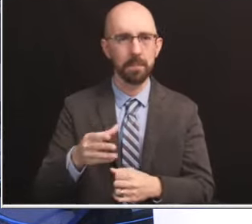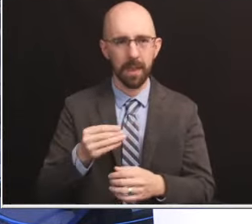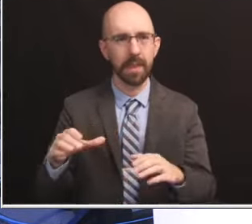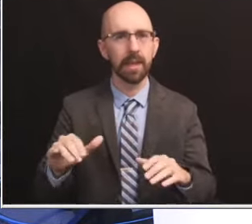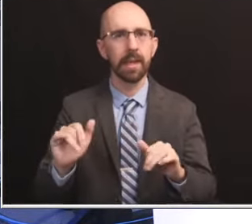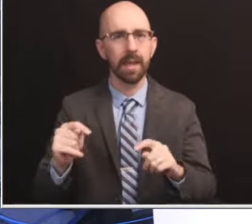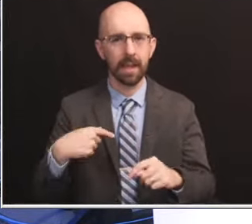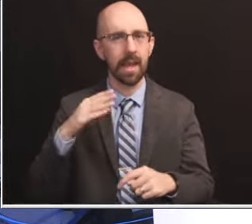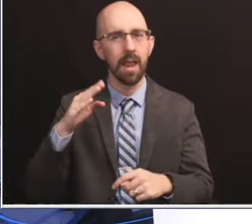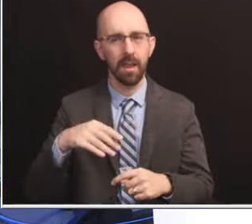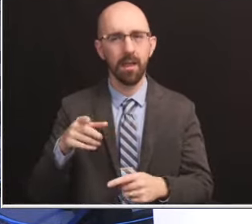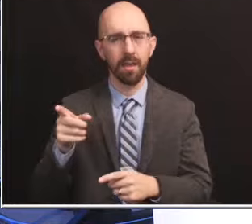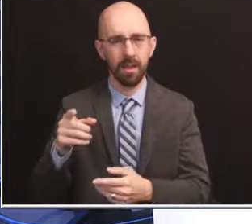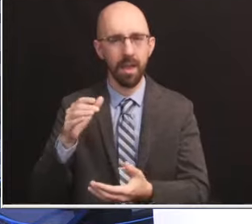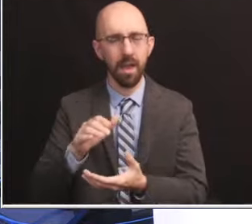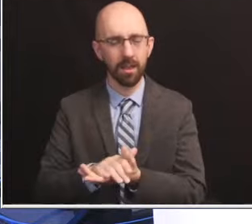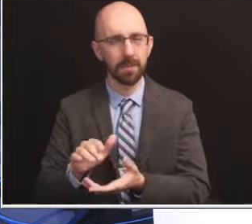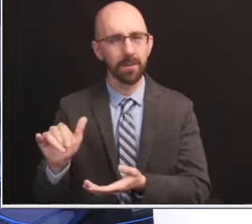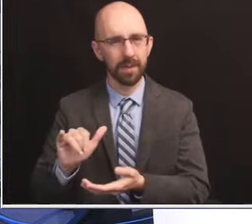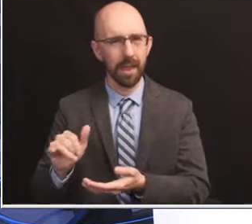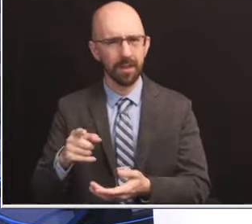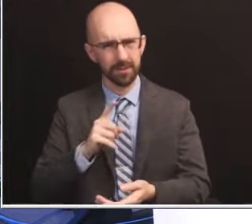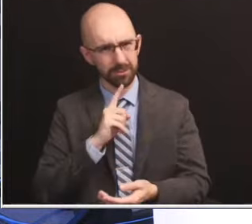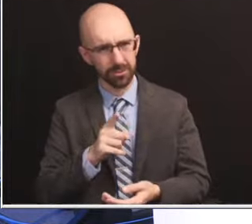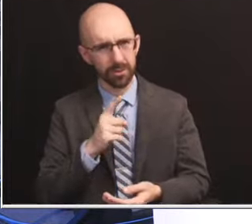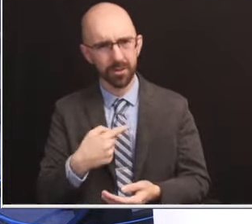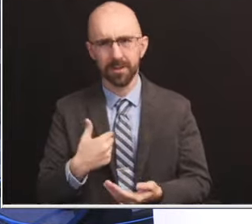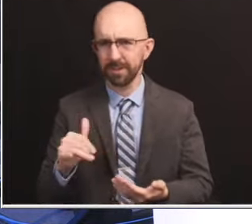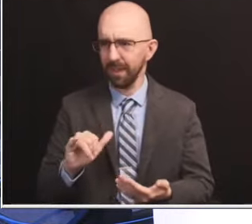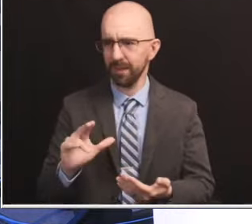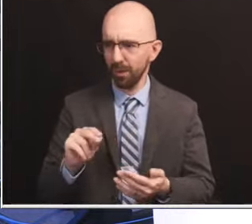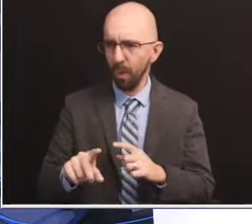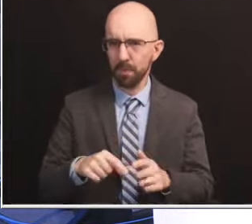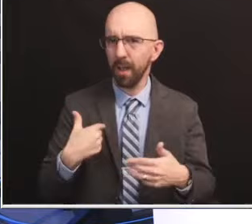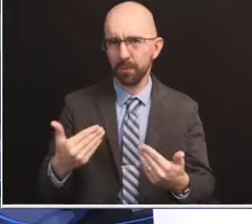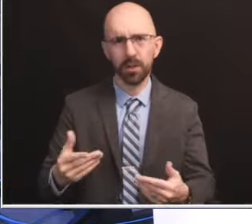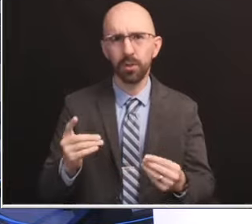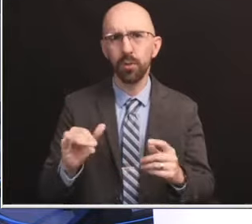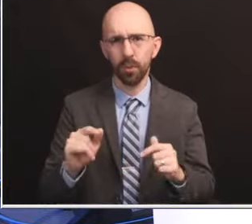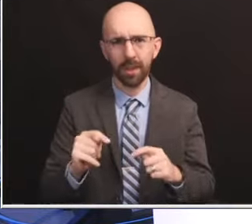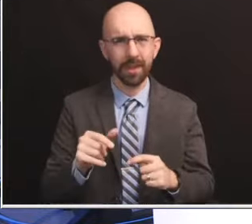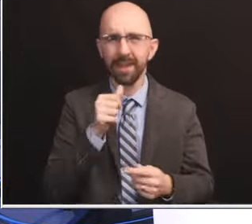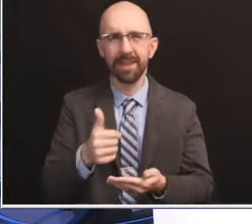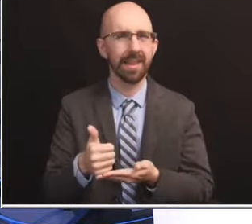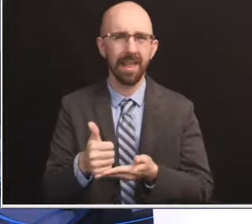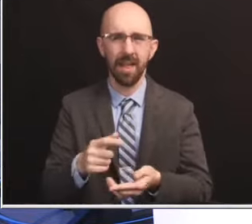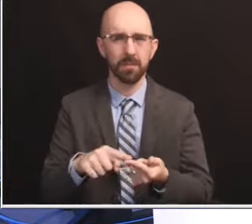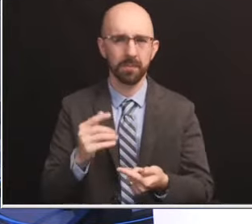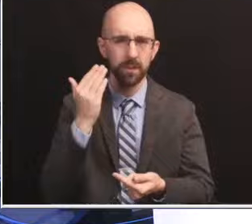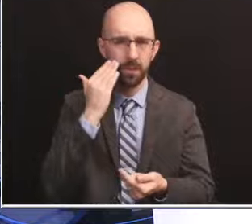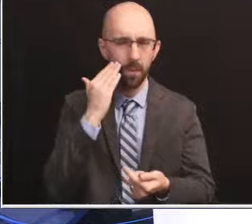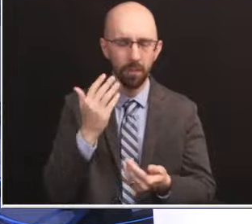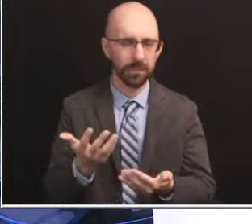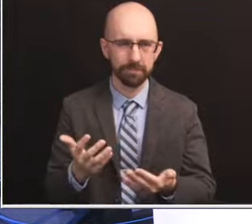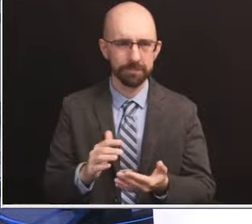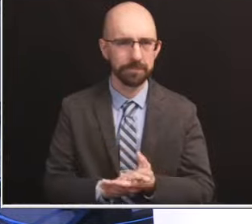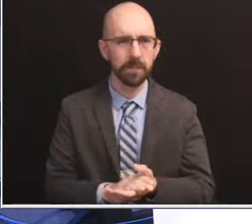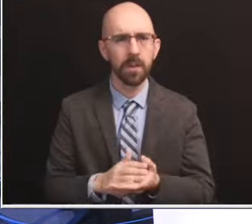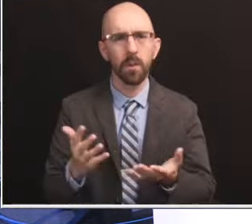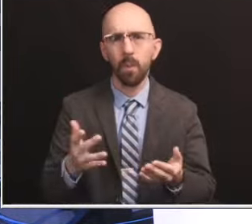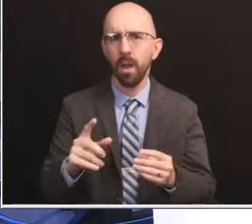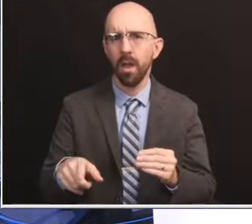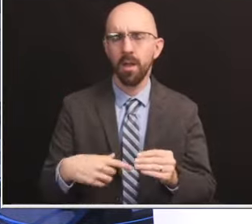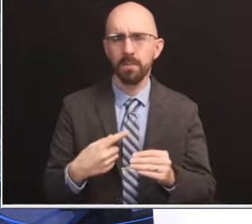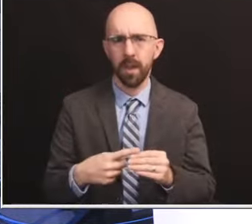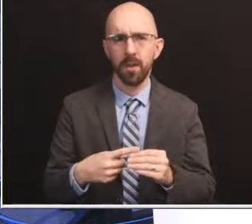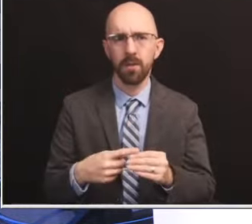my husband was like, are you sure you want to do this? I said, no, but I'm doing it. And it didn't help to know anything. What about,